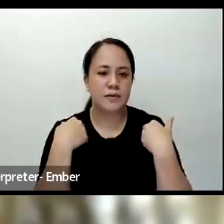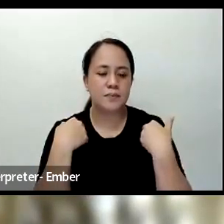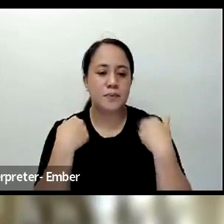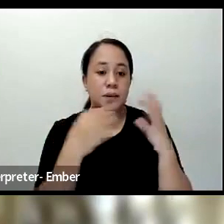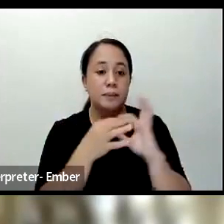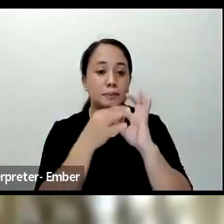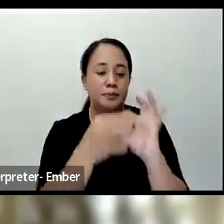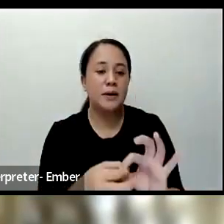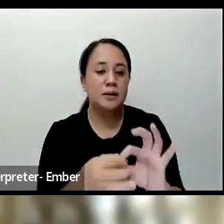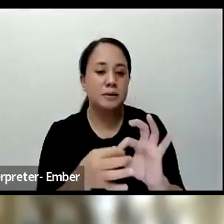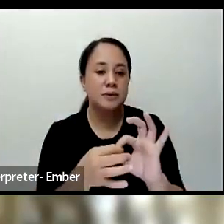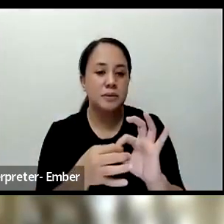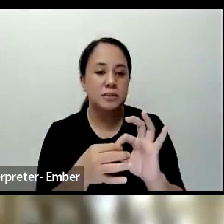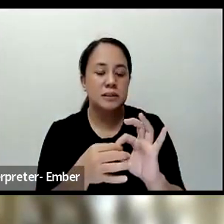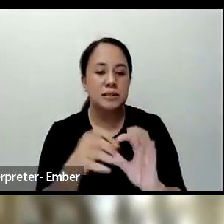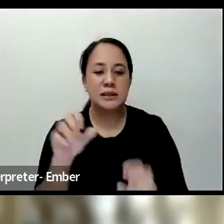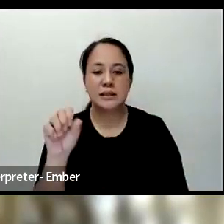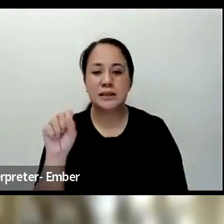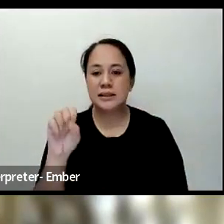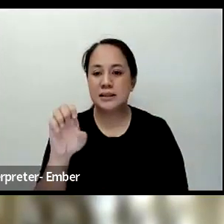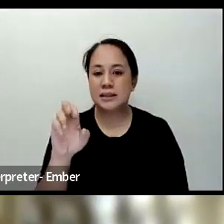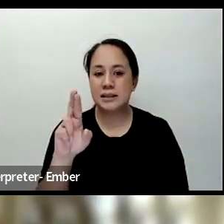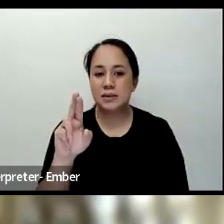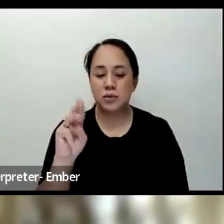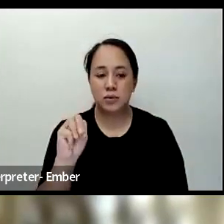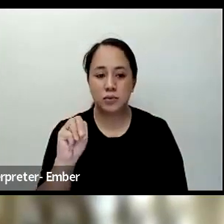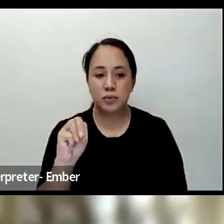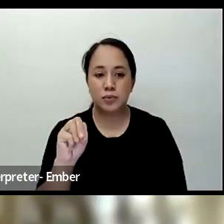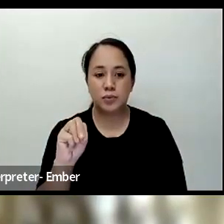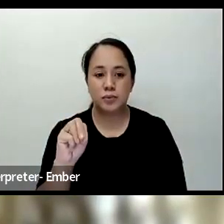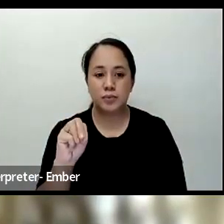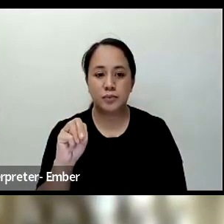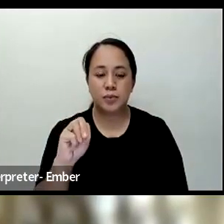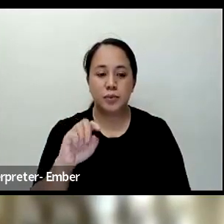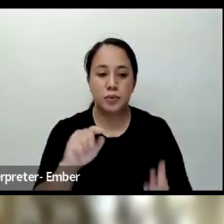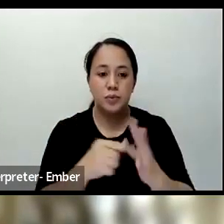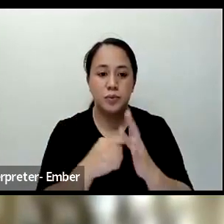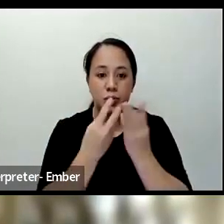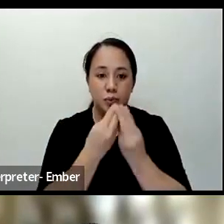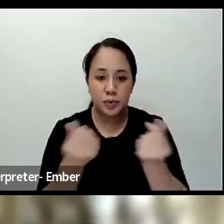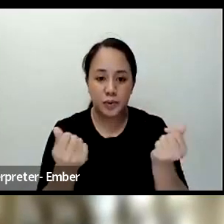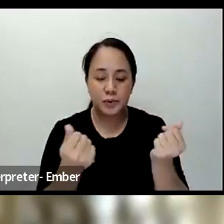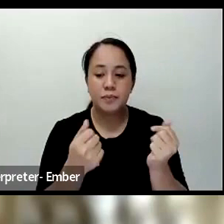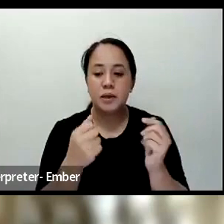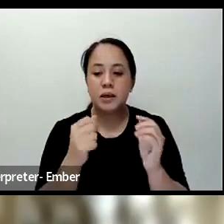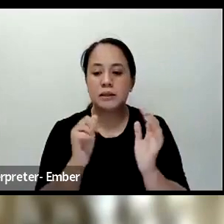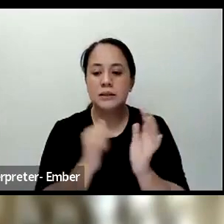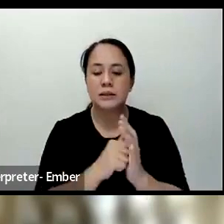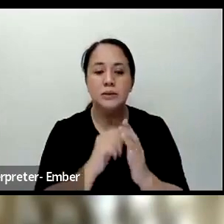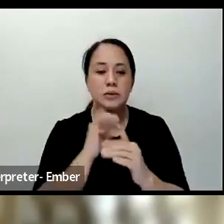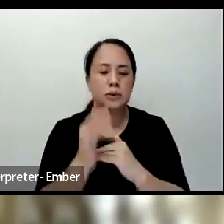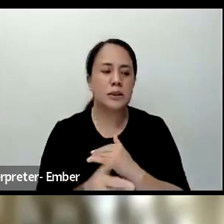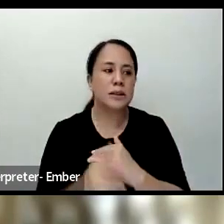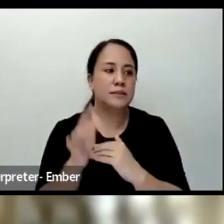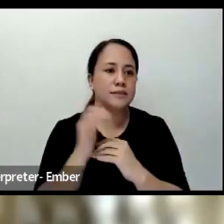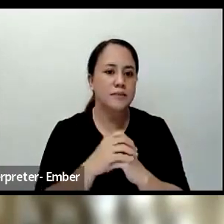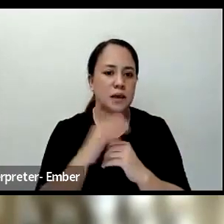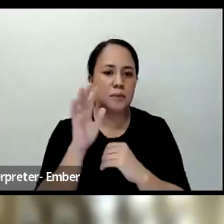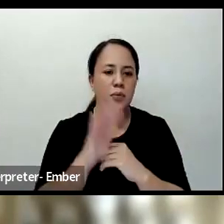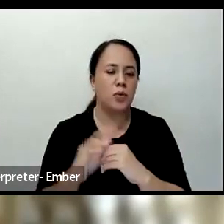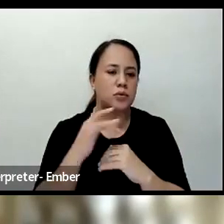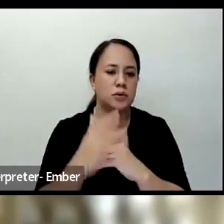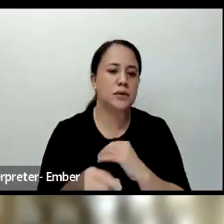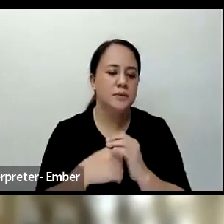the serum coming from those who had been cured. So that was among the